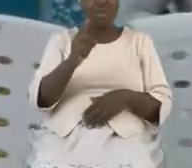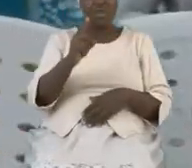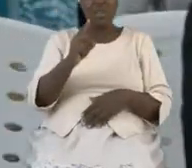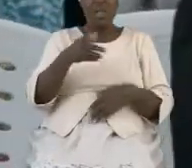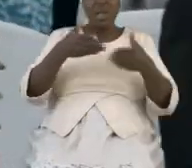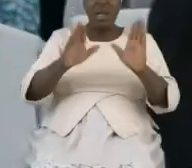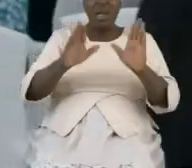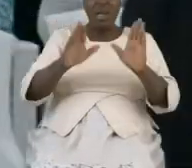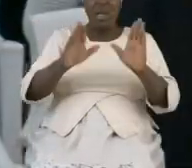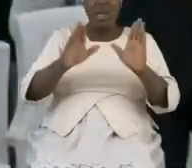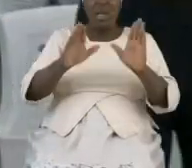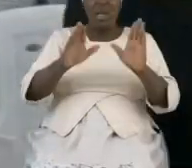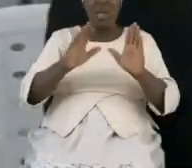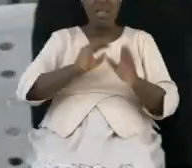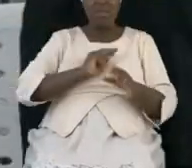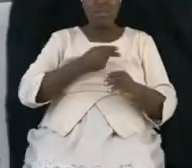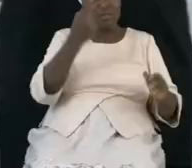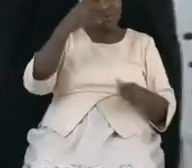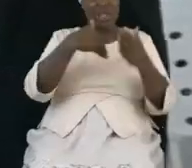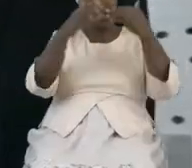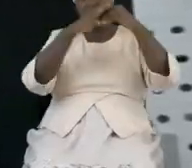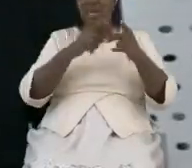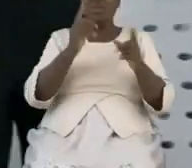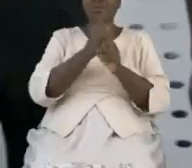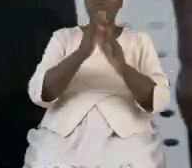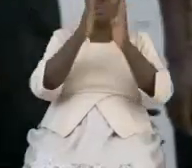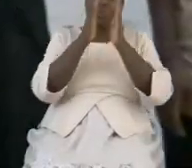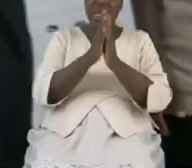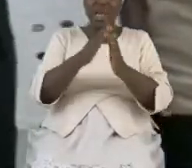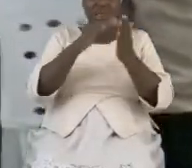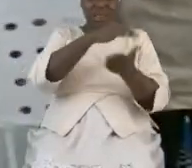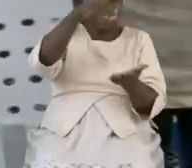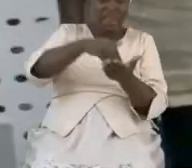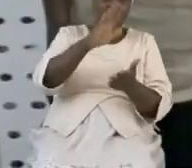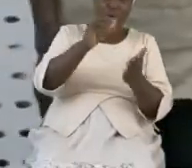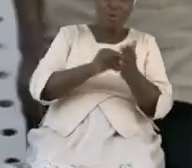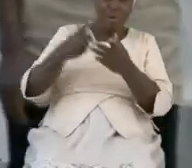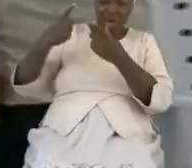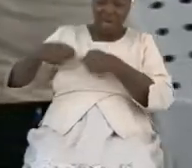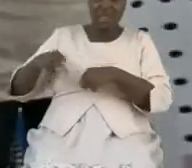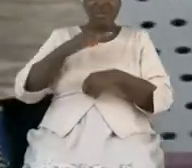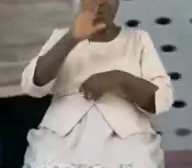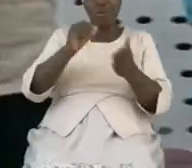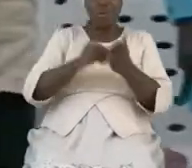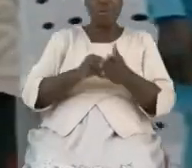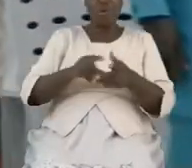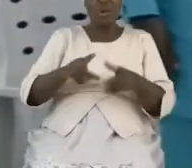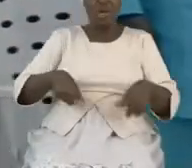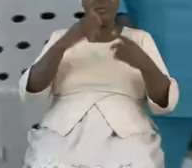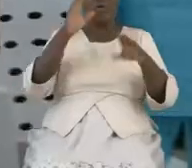Just pray and center your own heart, your own life on Christ and say, yes,